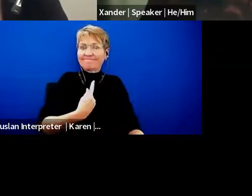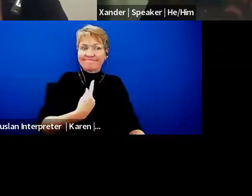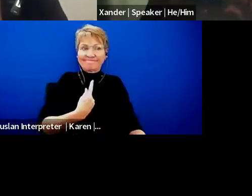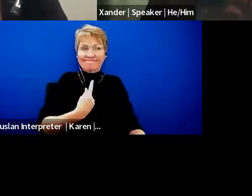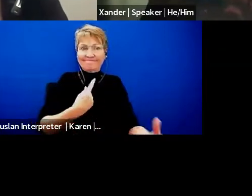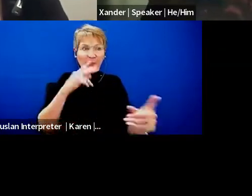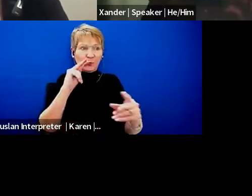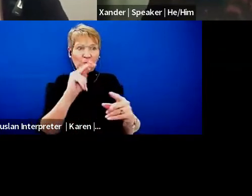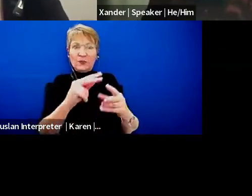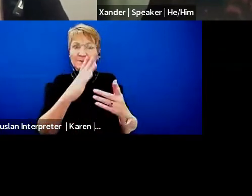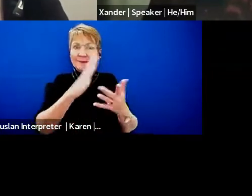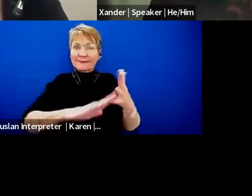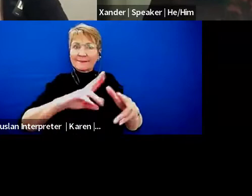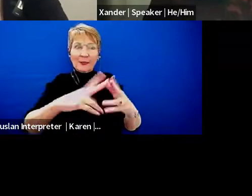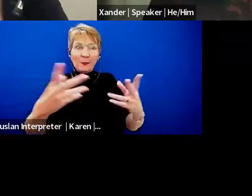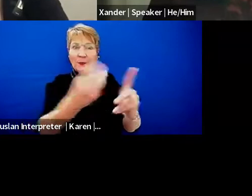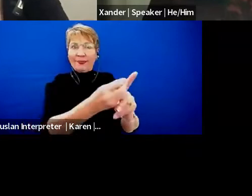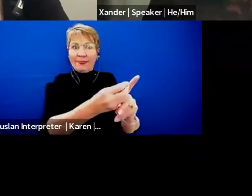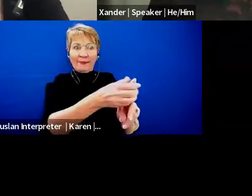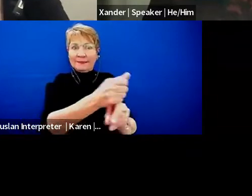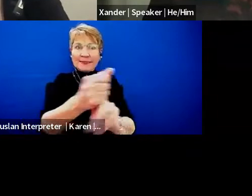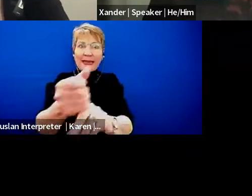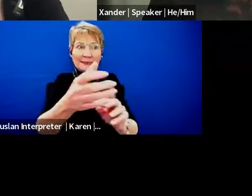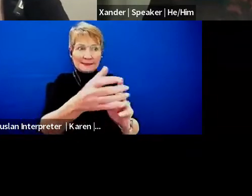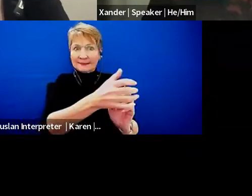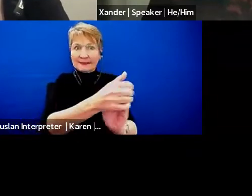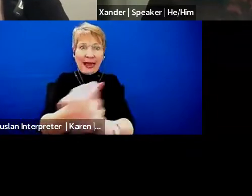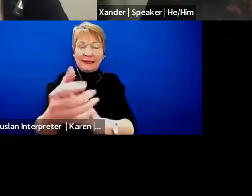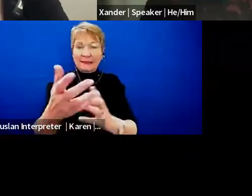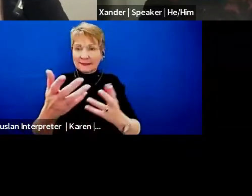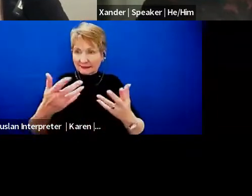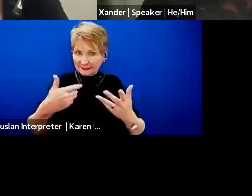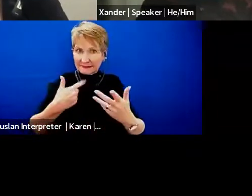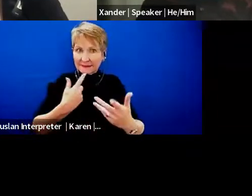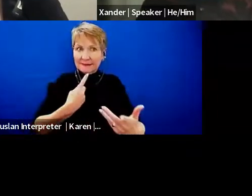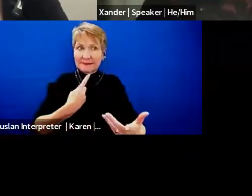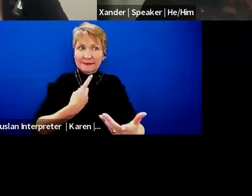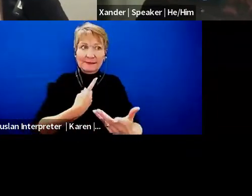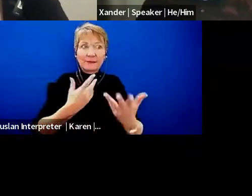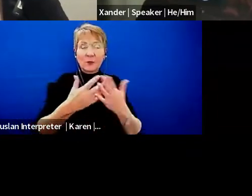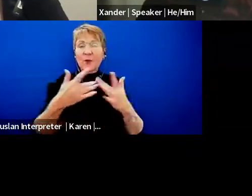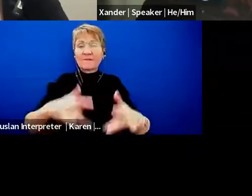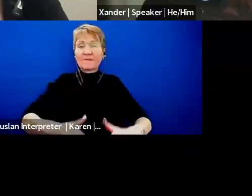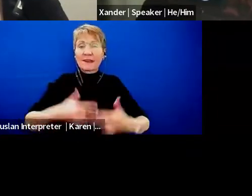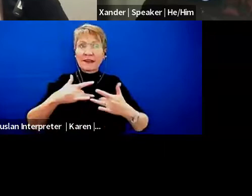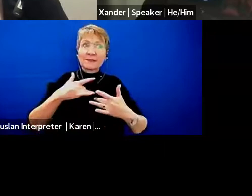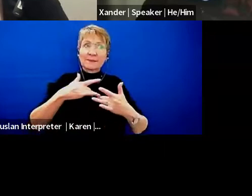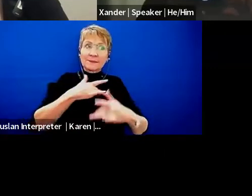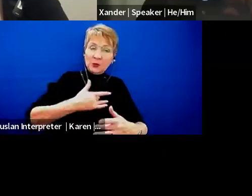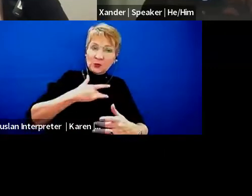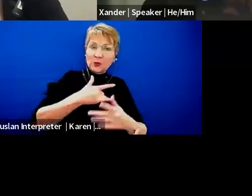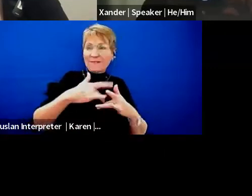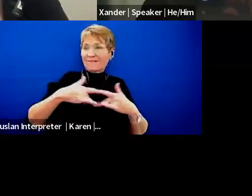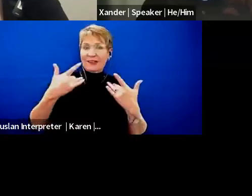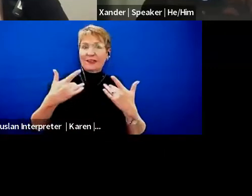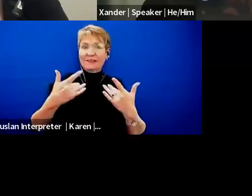disability. This can lead to difficult emotions and possibly feelings of responsibility too young and too often. So this